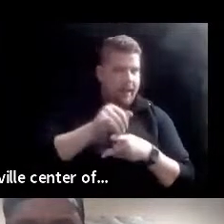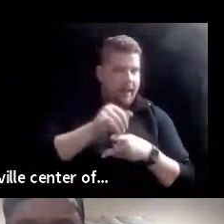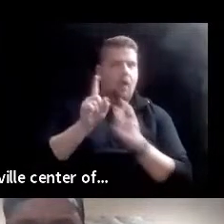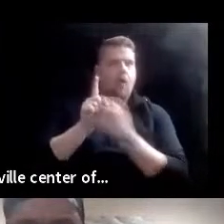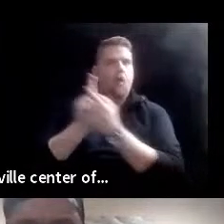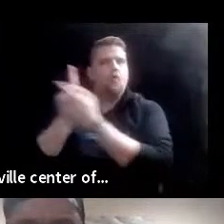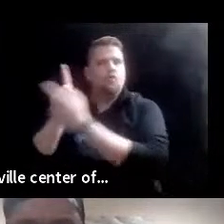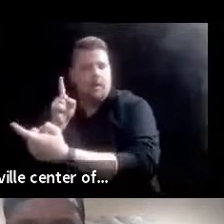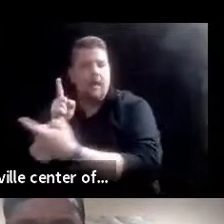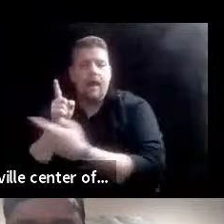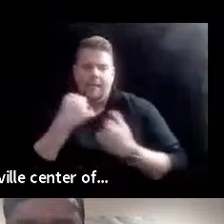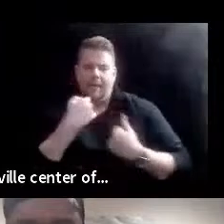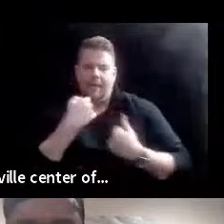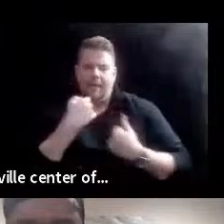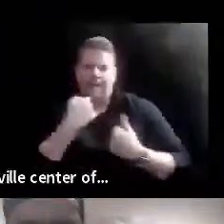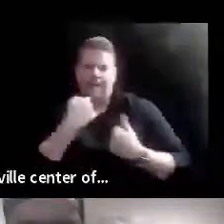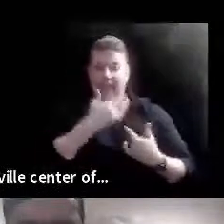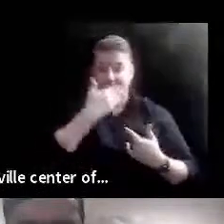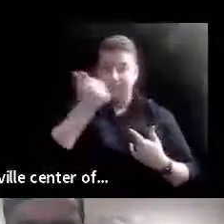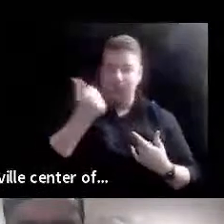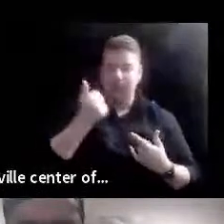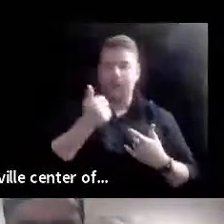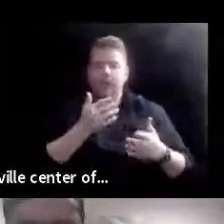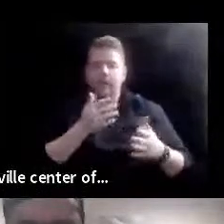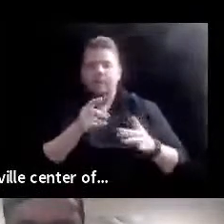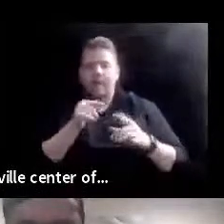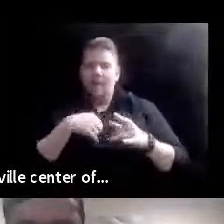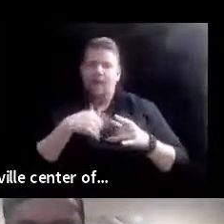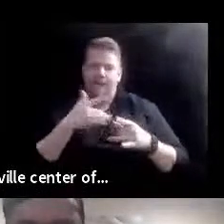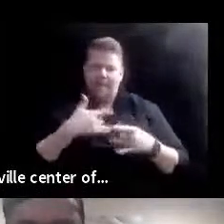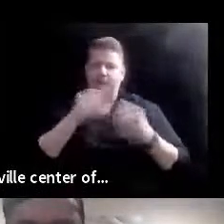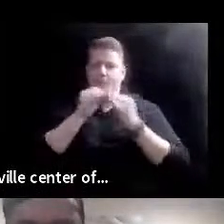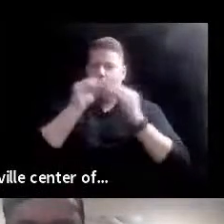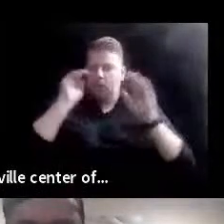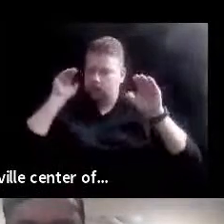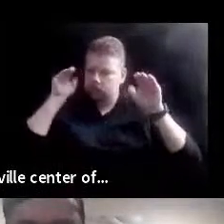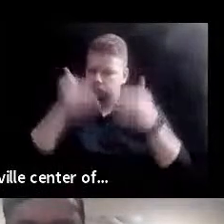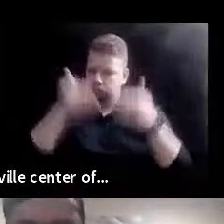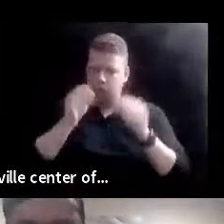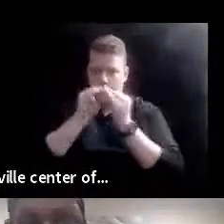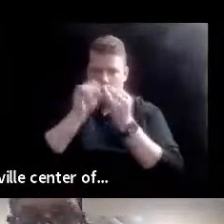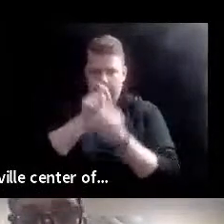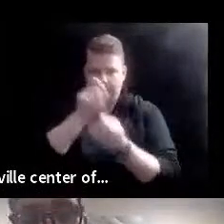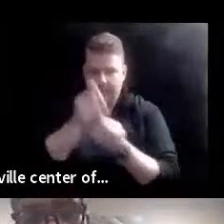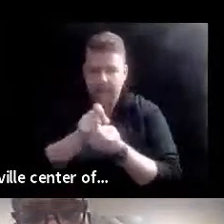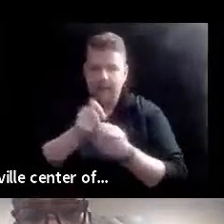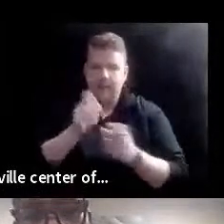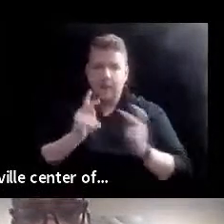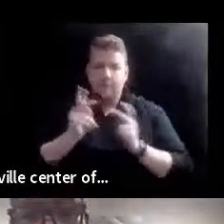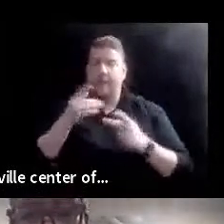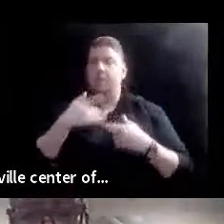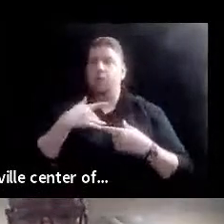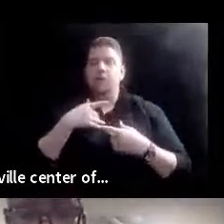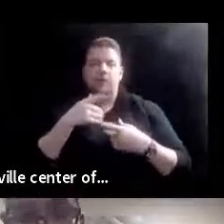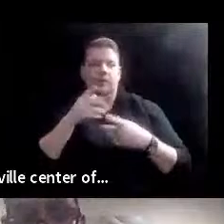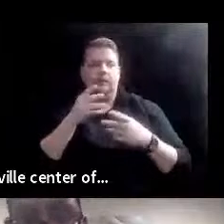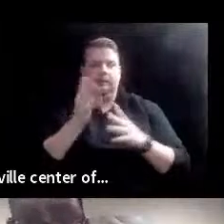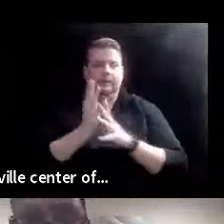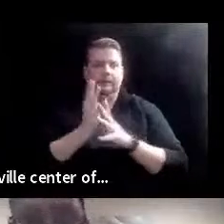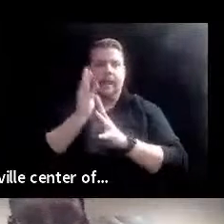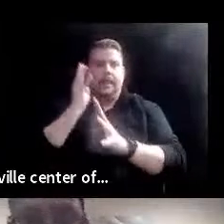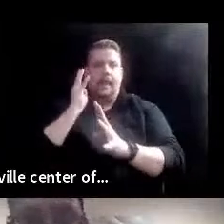I didn't want, I felt that we needed to somehow narrow it so that, you know, again, you wouldn't have people say standing in line for a